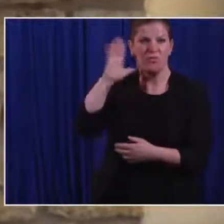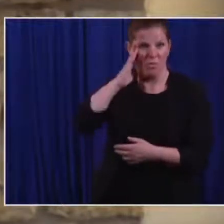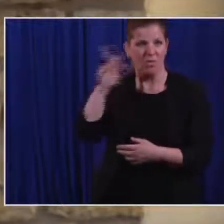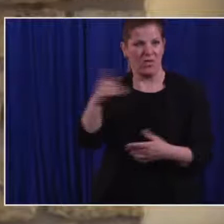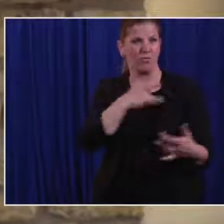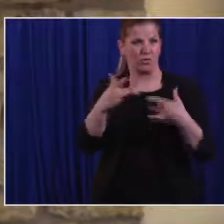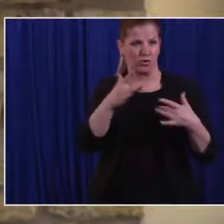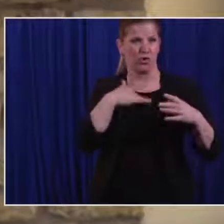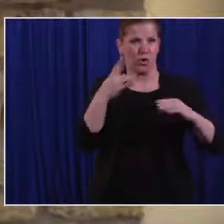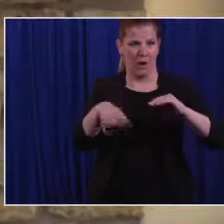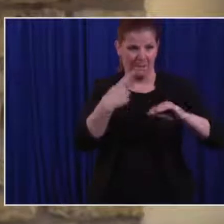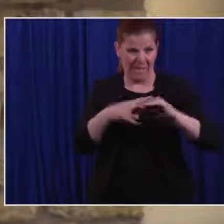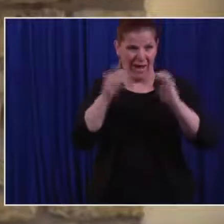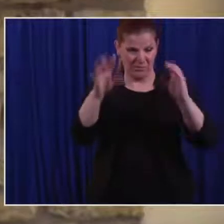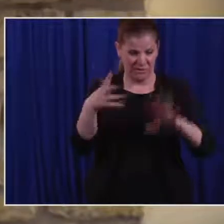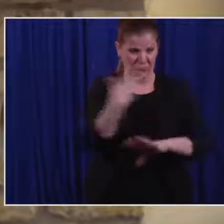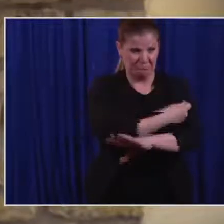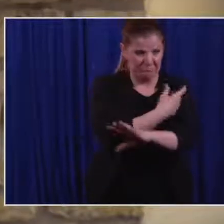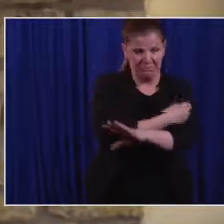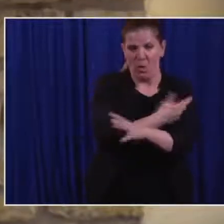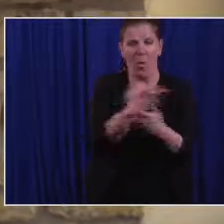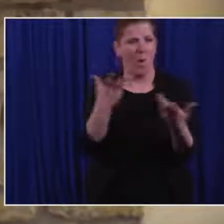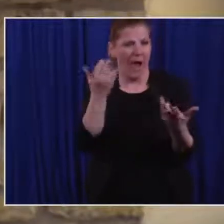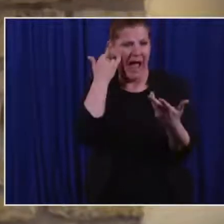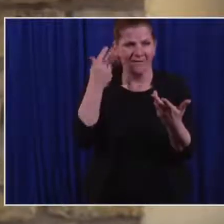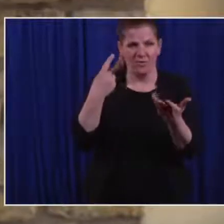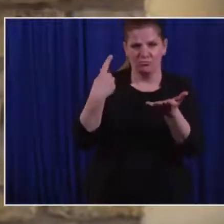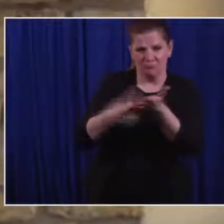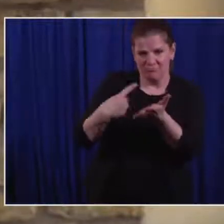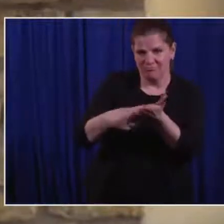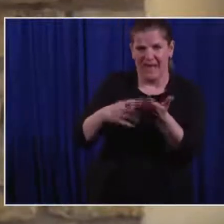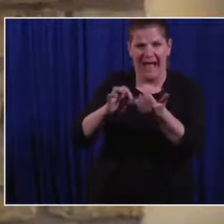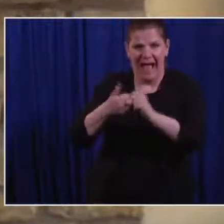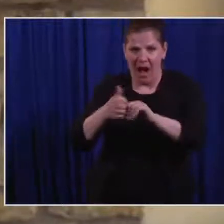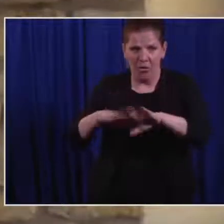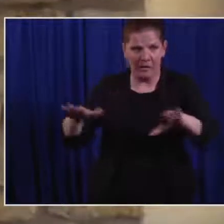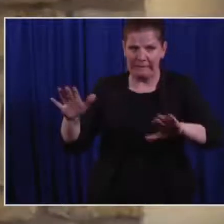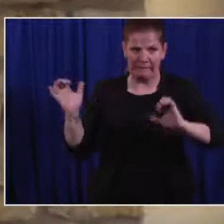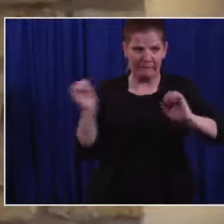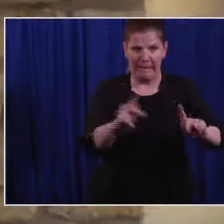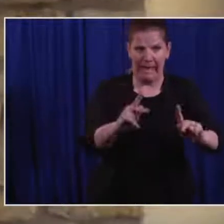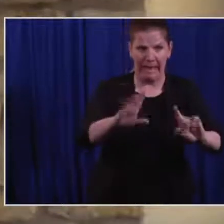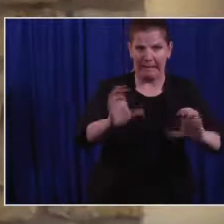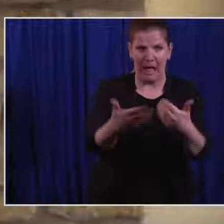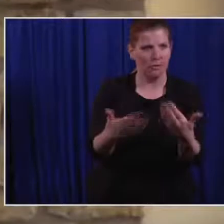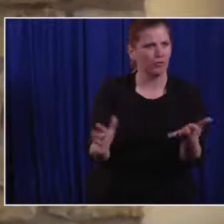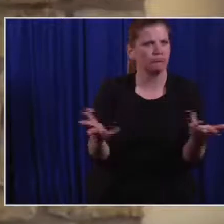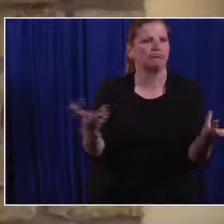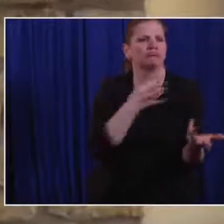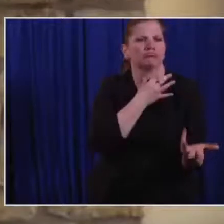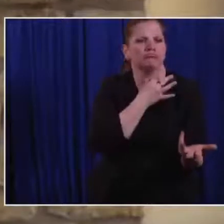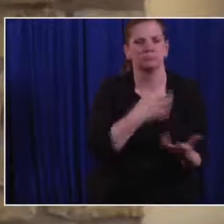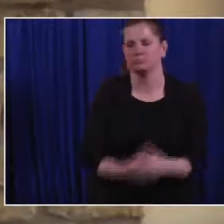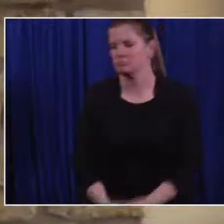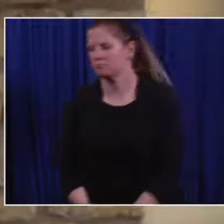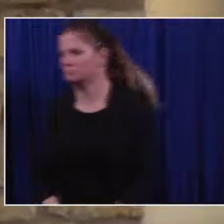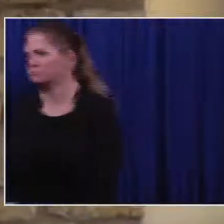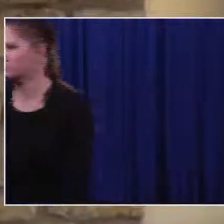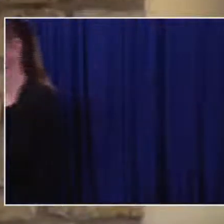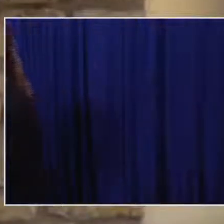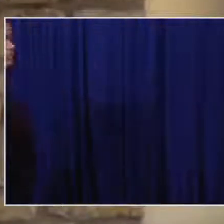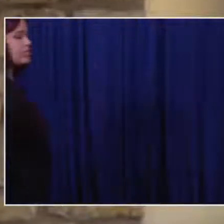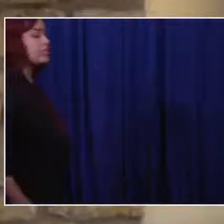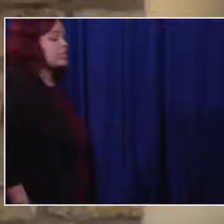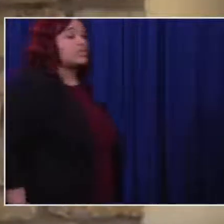do to get the kids back in the classroom? Yeah, I've talked to Eric Gordon. The most recent time I talked to him